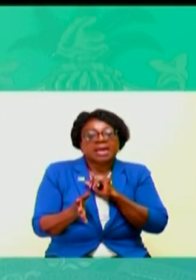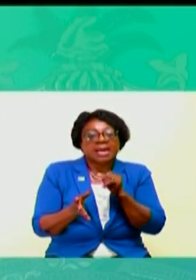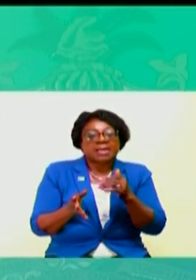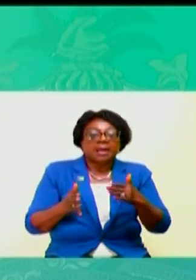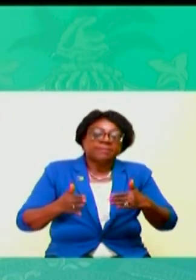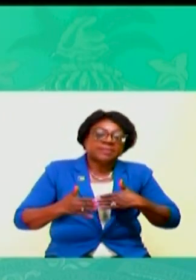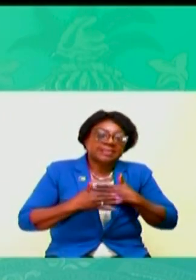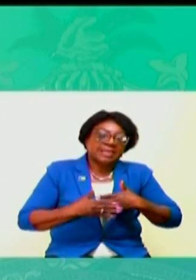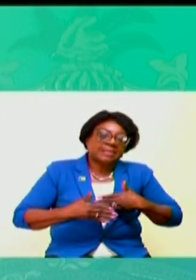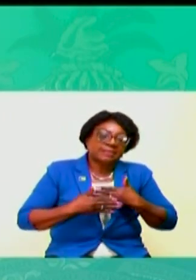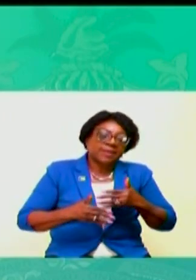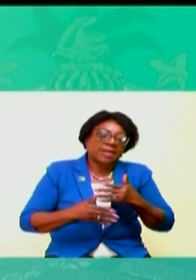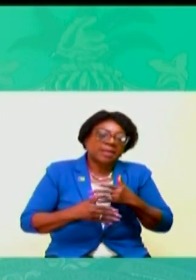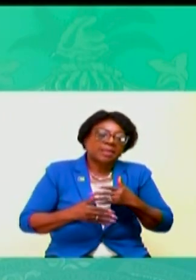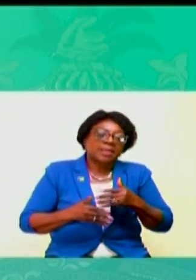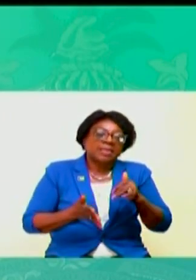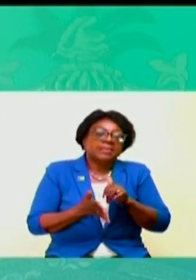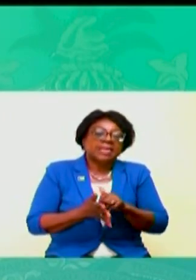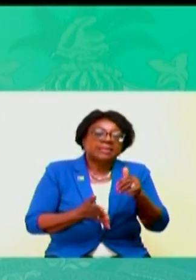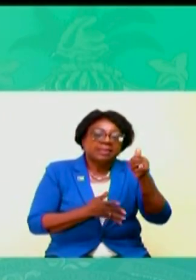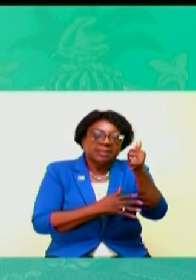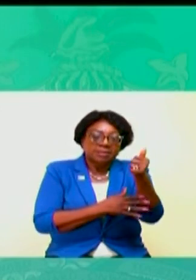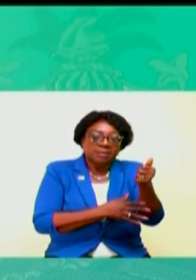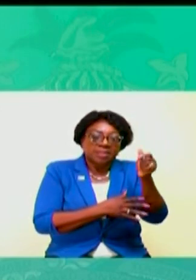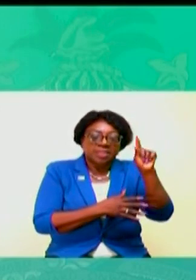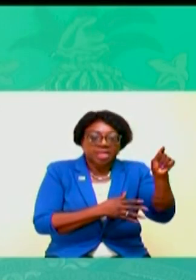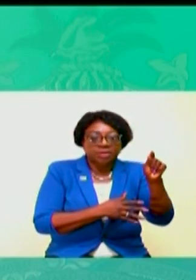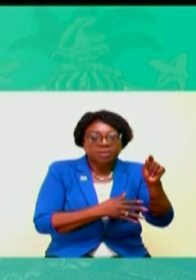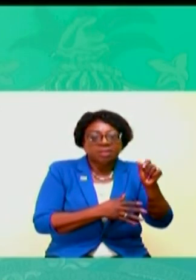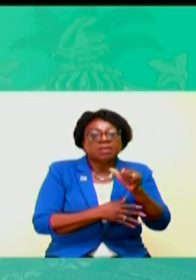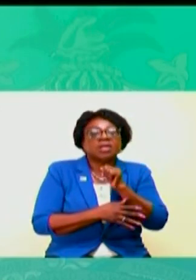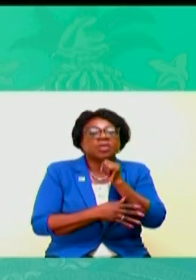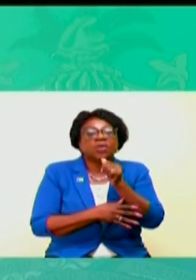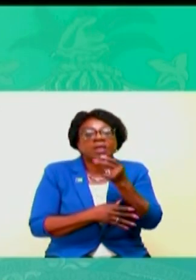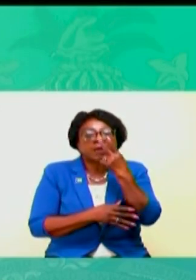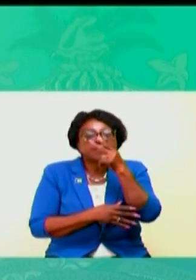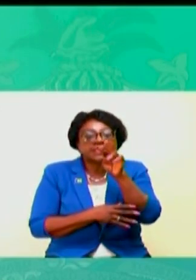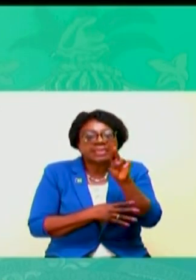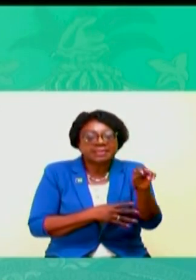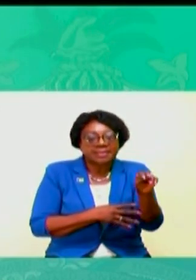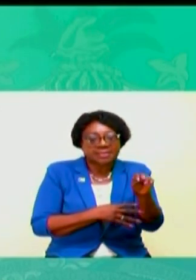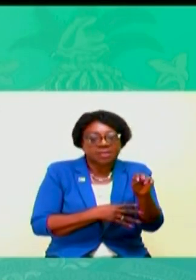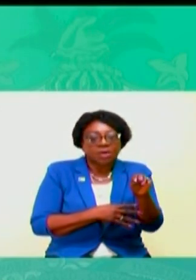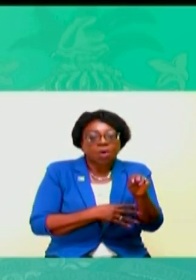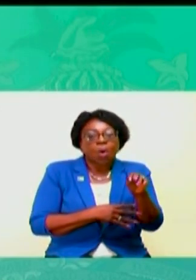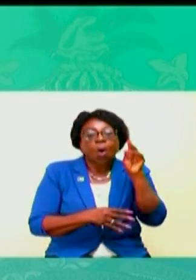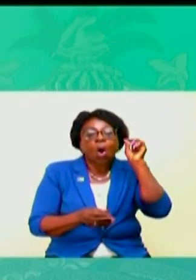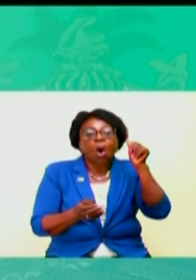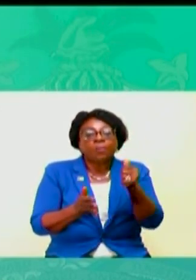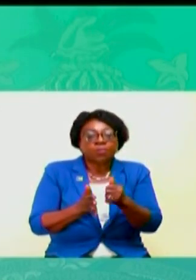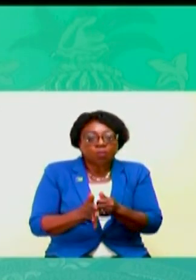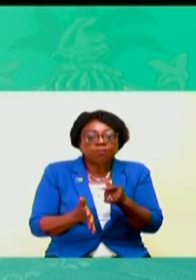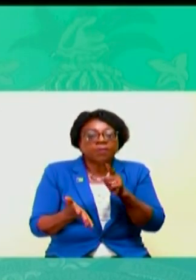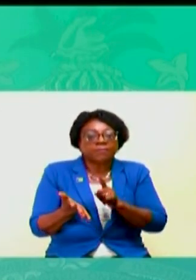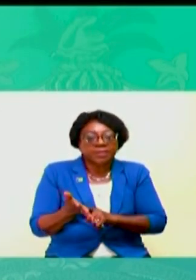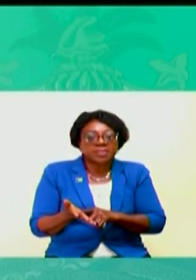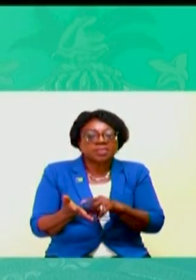and convinced that the Attorney General Office could not have seen this or even vetted this document. No. Because